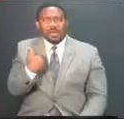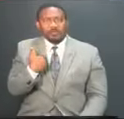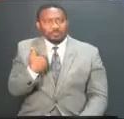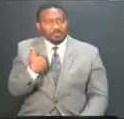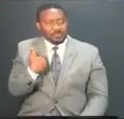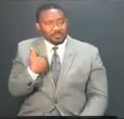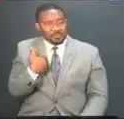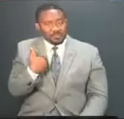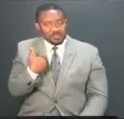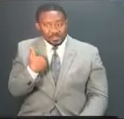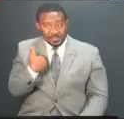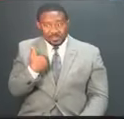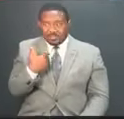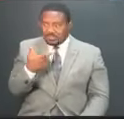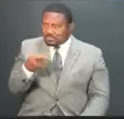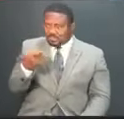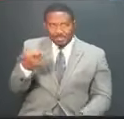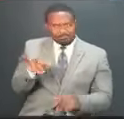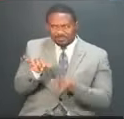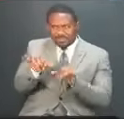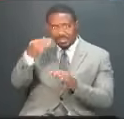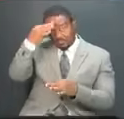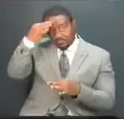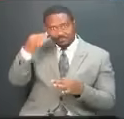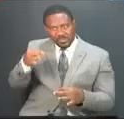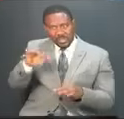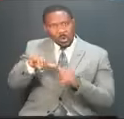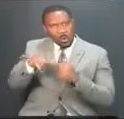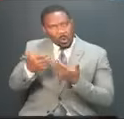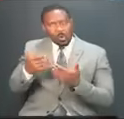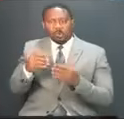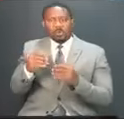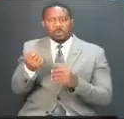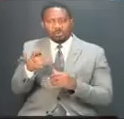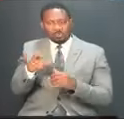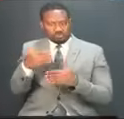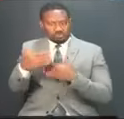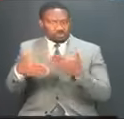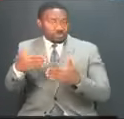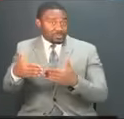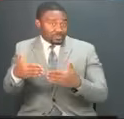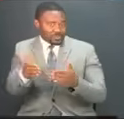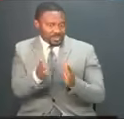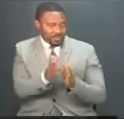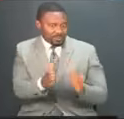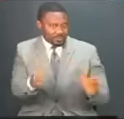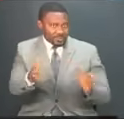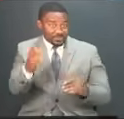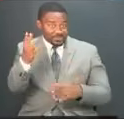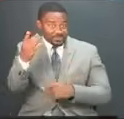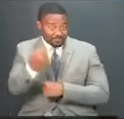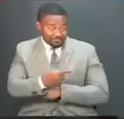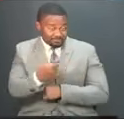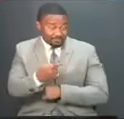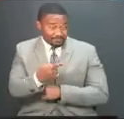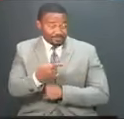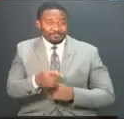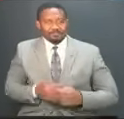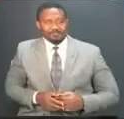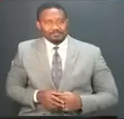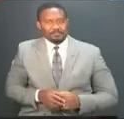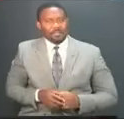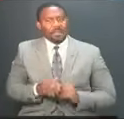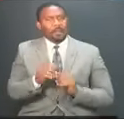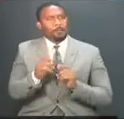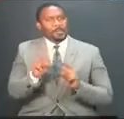a statutory stay of execution or proceedings for a period of 7 days. The apparent intent of the